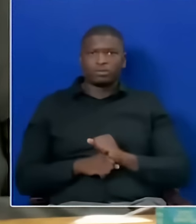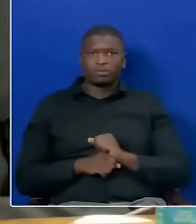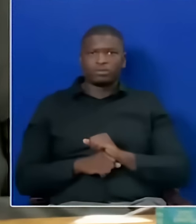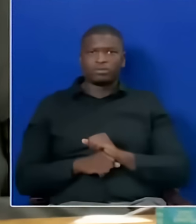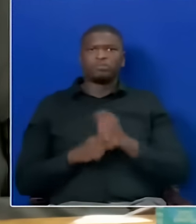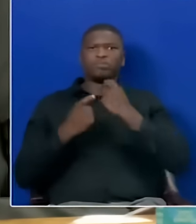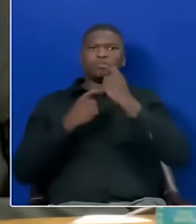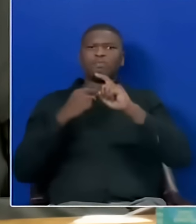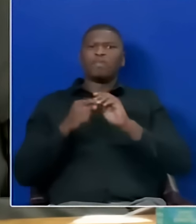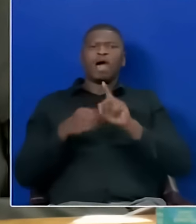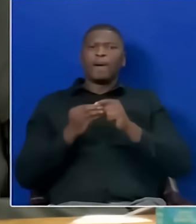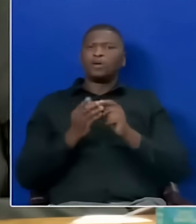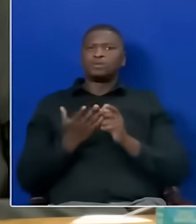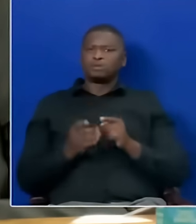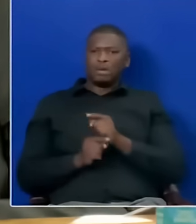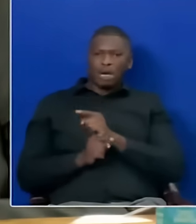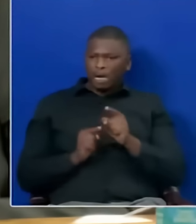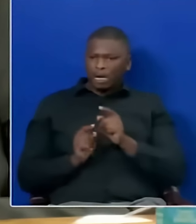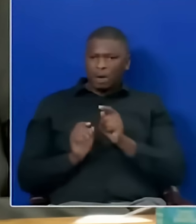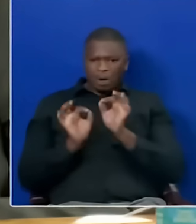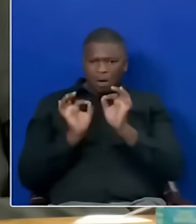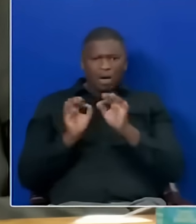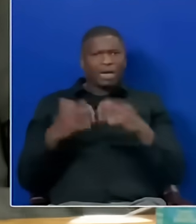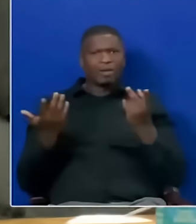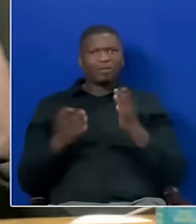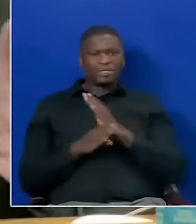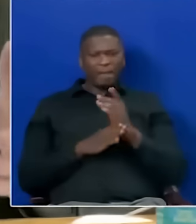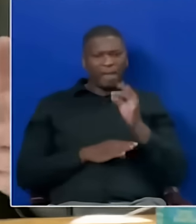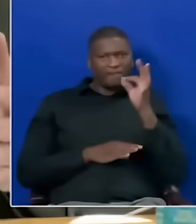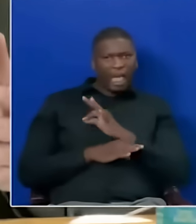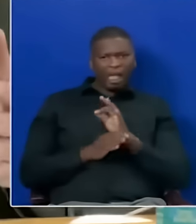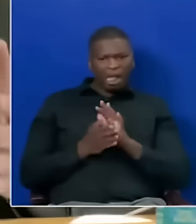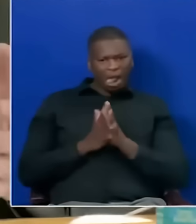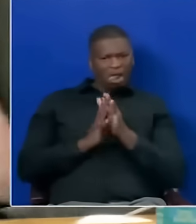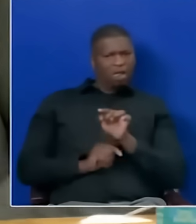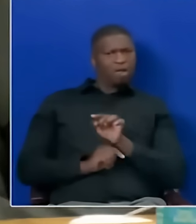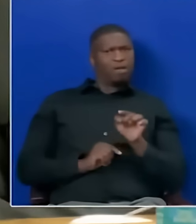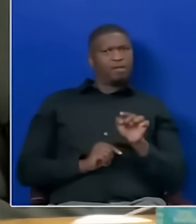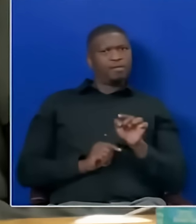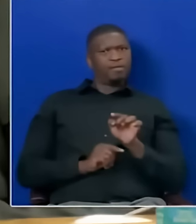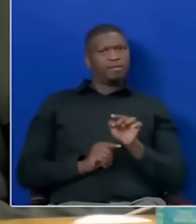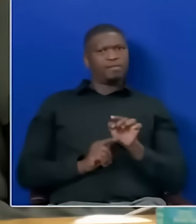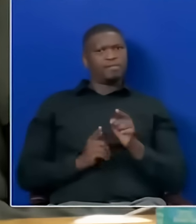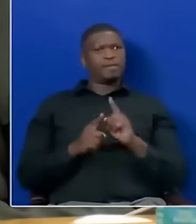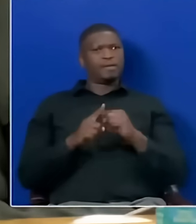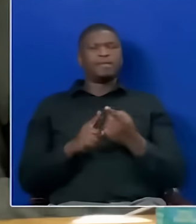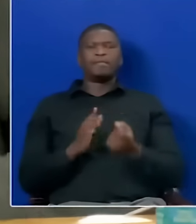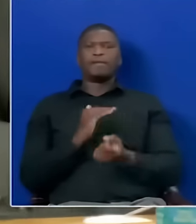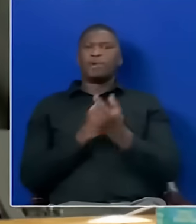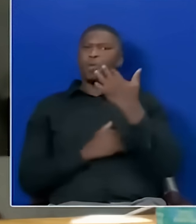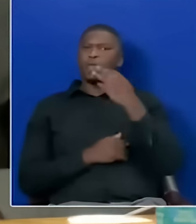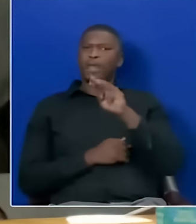in the initial affidavit, which would be the May 2024